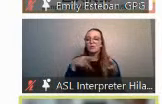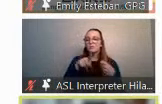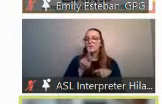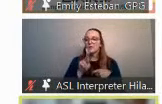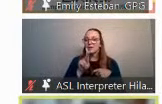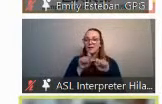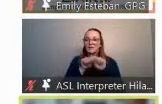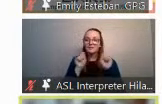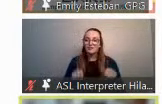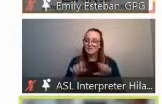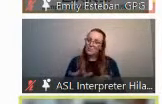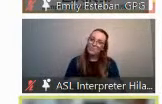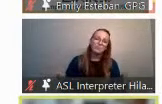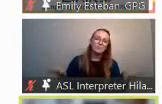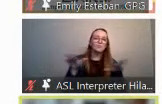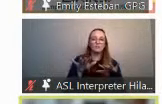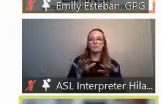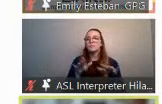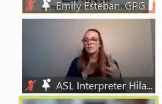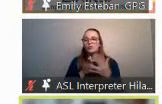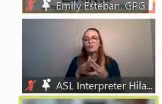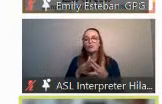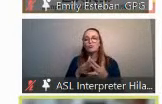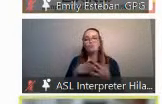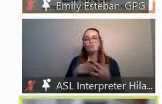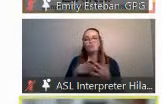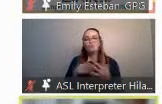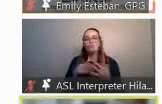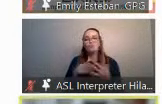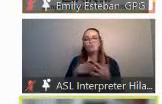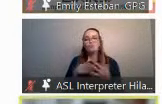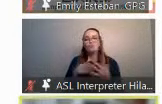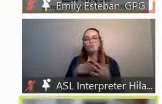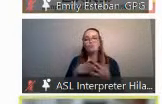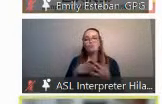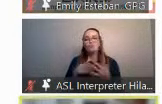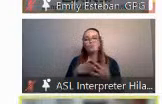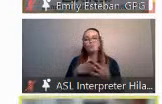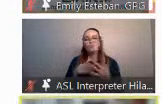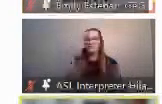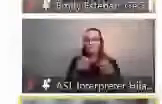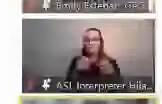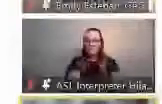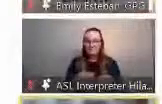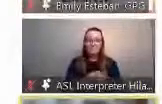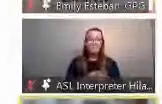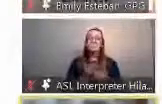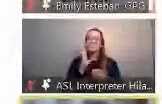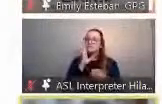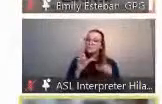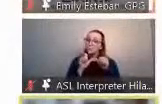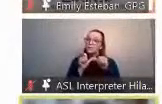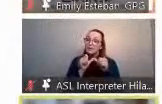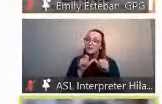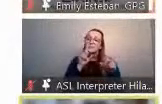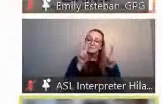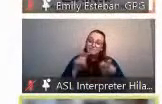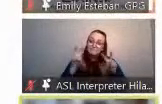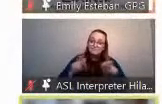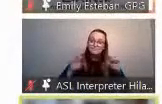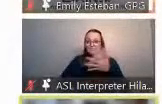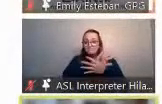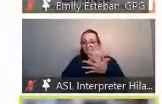delivery system. We'll continue to explore these threads and these topics